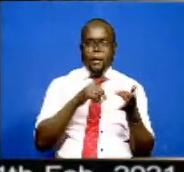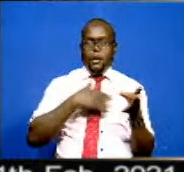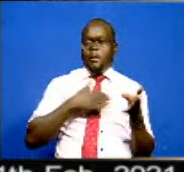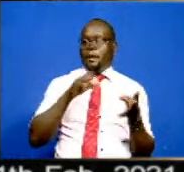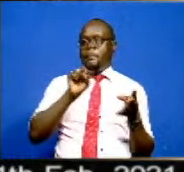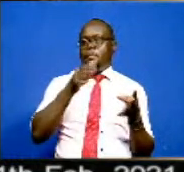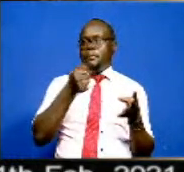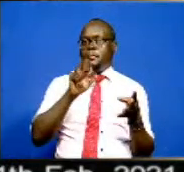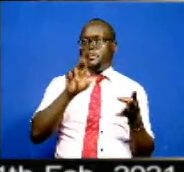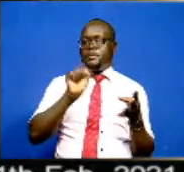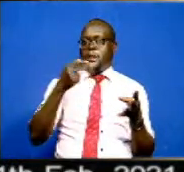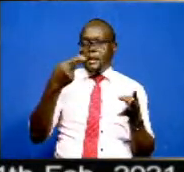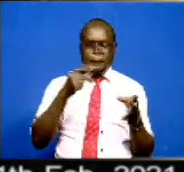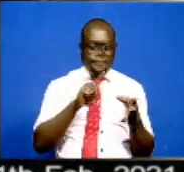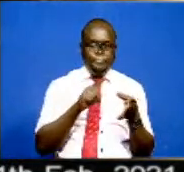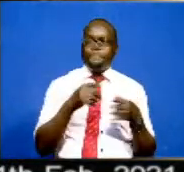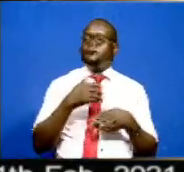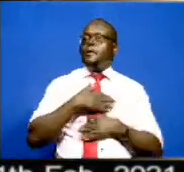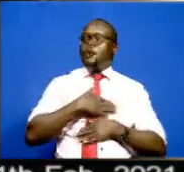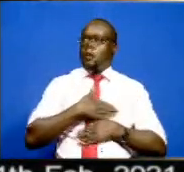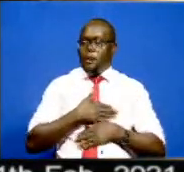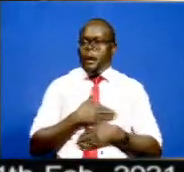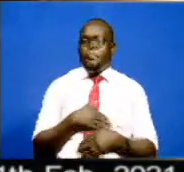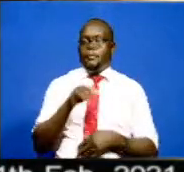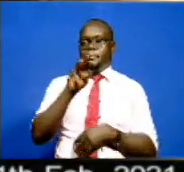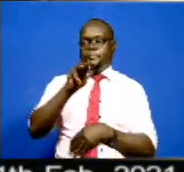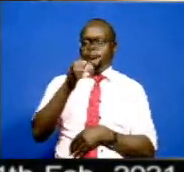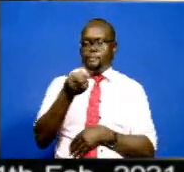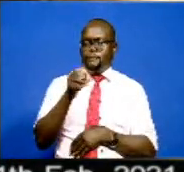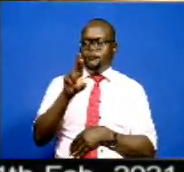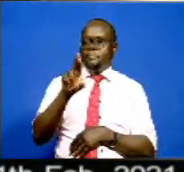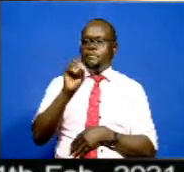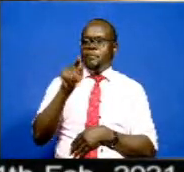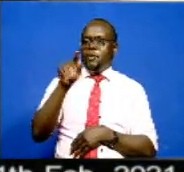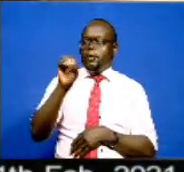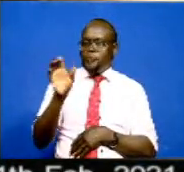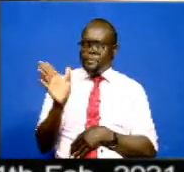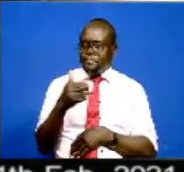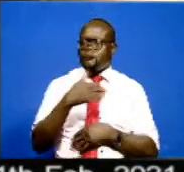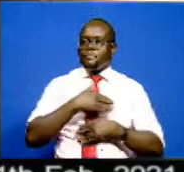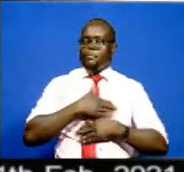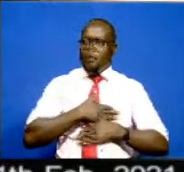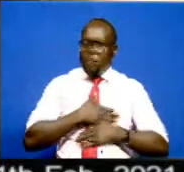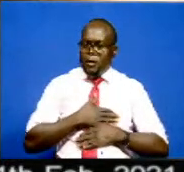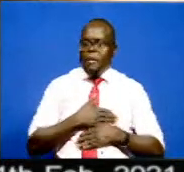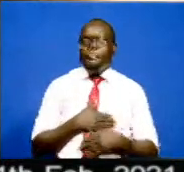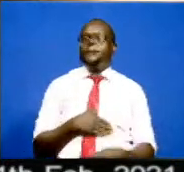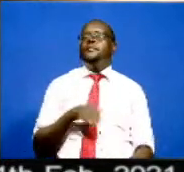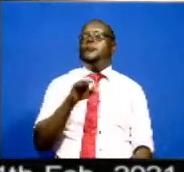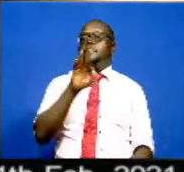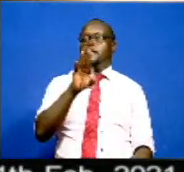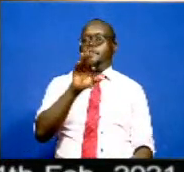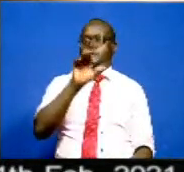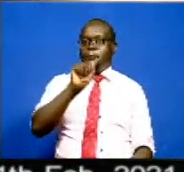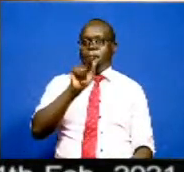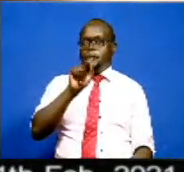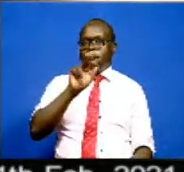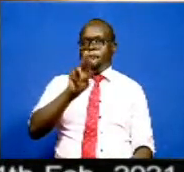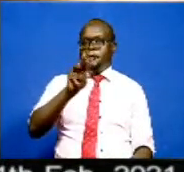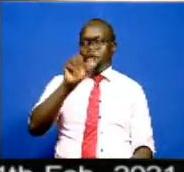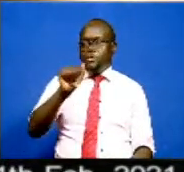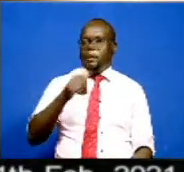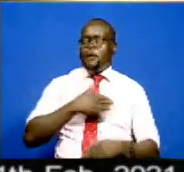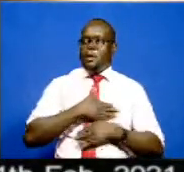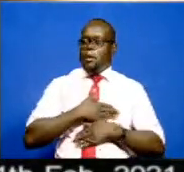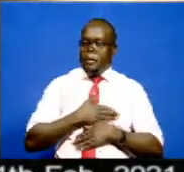Paulata Korere MP, the Honourable Samuel Moroto Chumer MP, the Honourable Fatuma Gedi Ali MP, the Honourable James